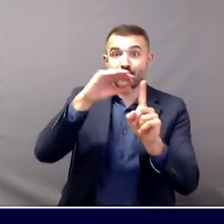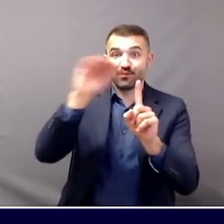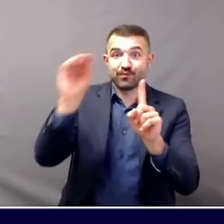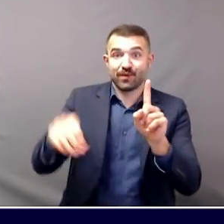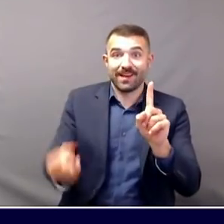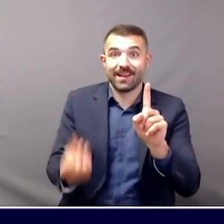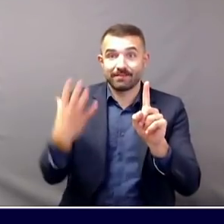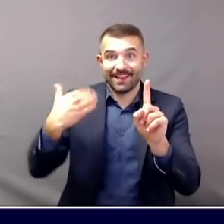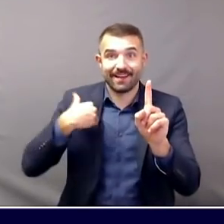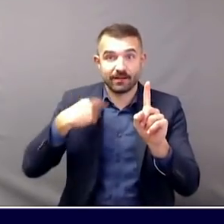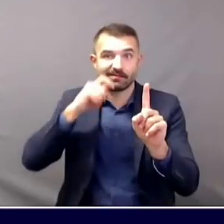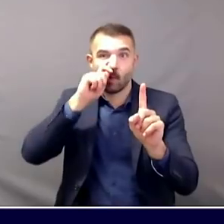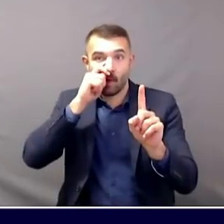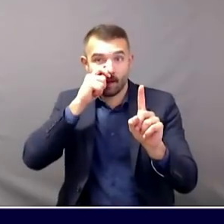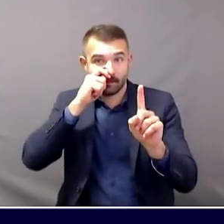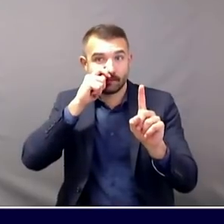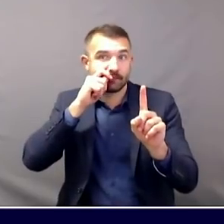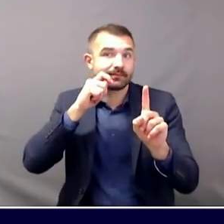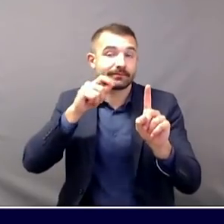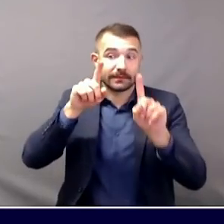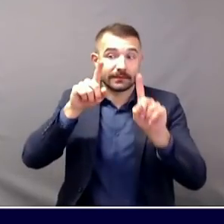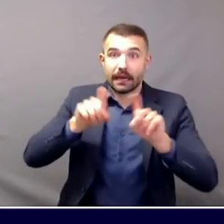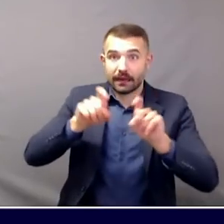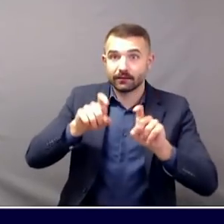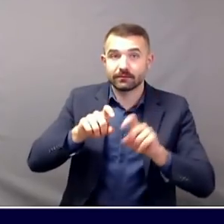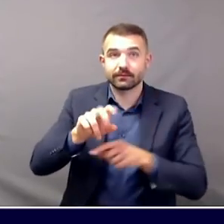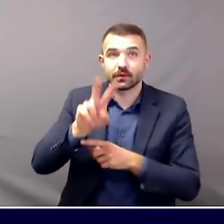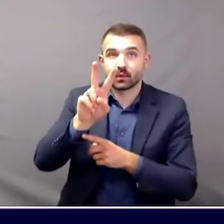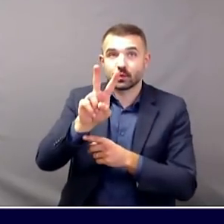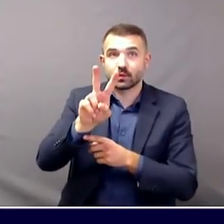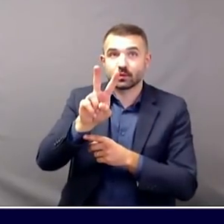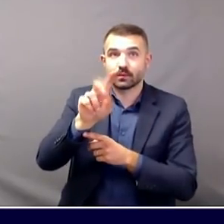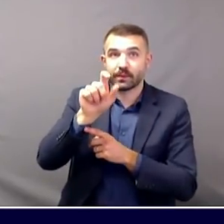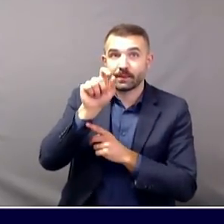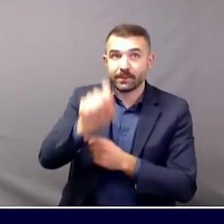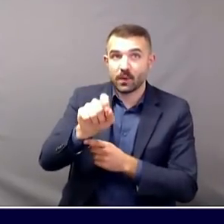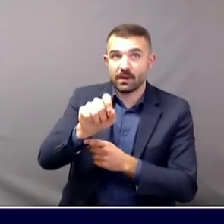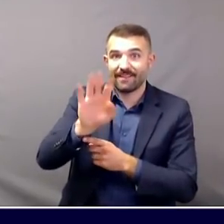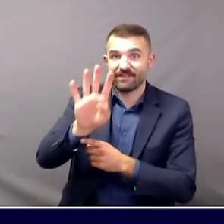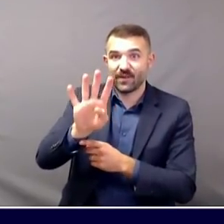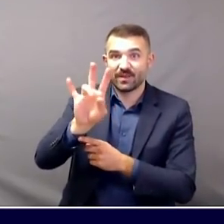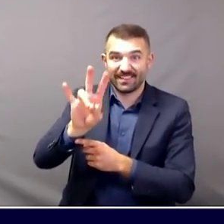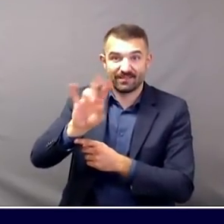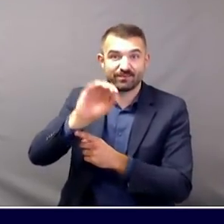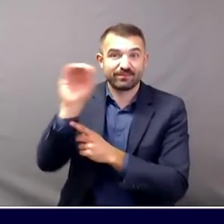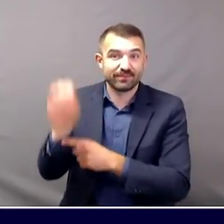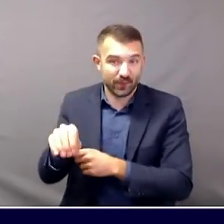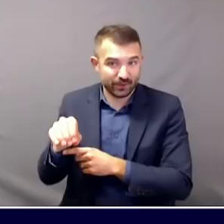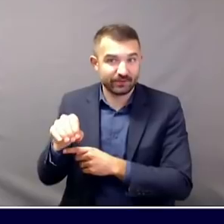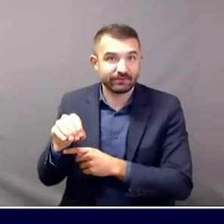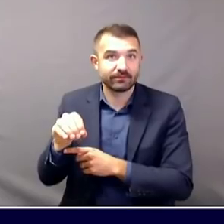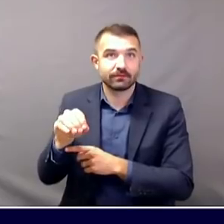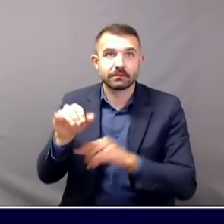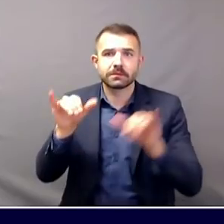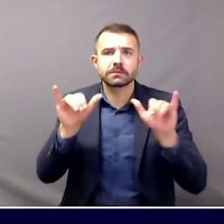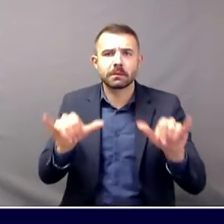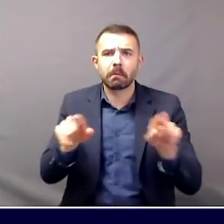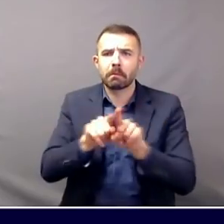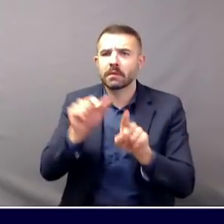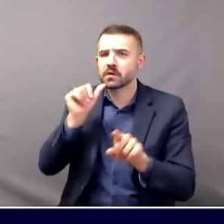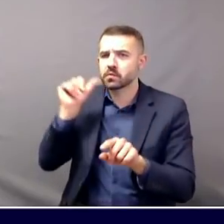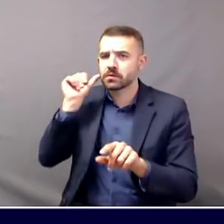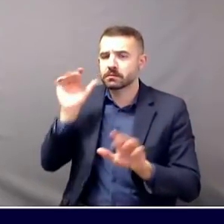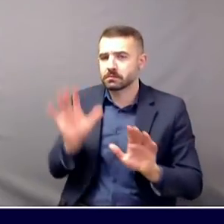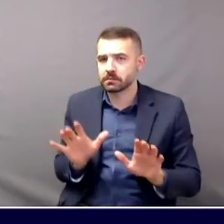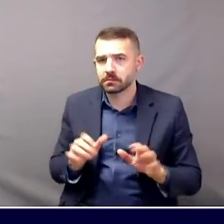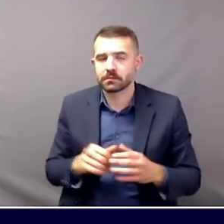PCR tests stands at 2.47%. That's about what it was yesterday as well. To put that number